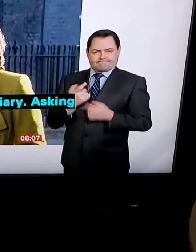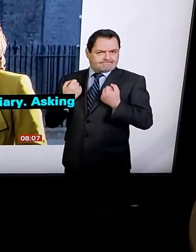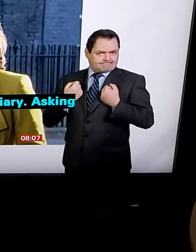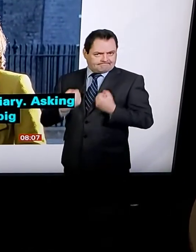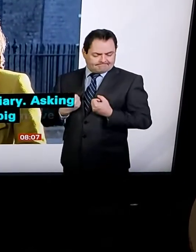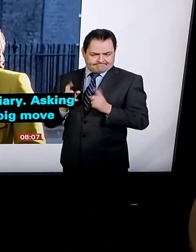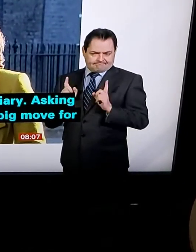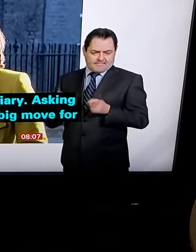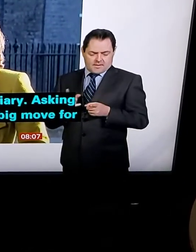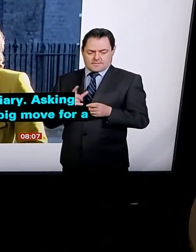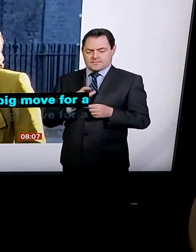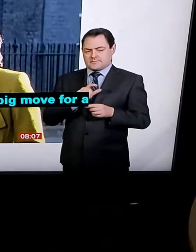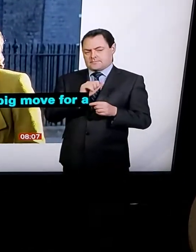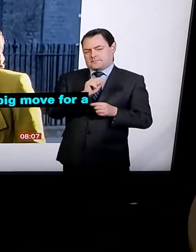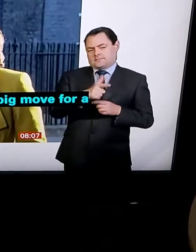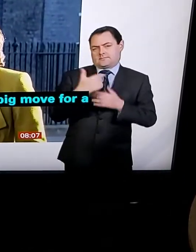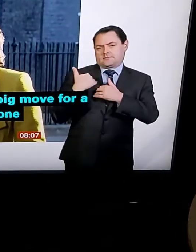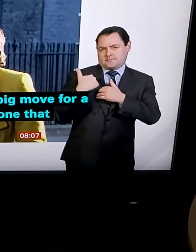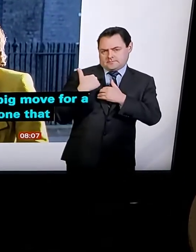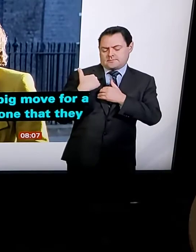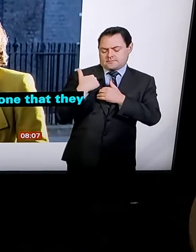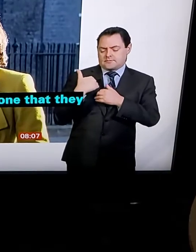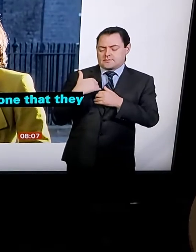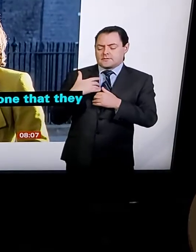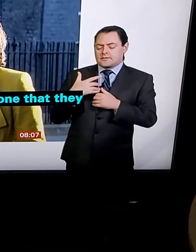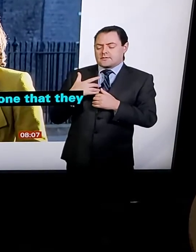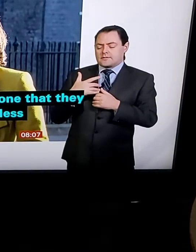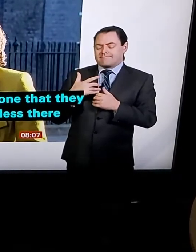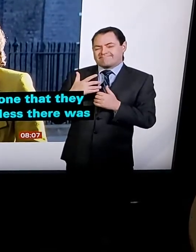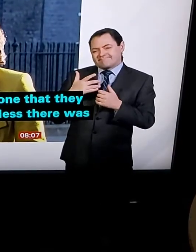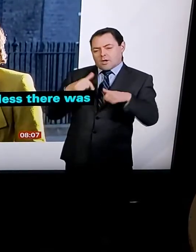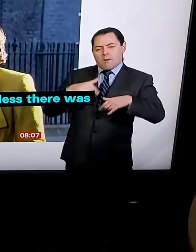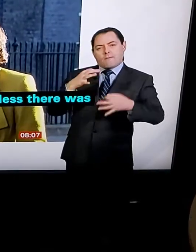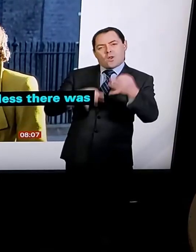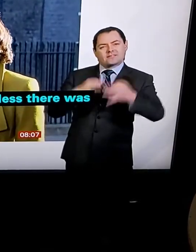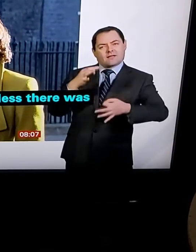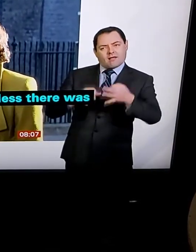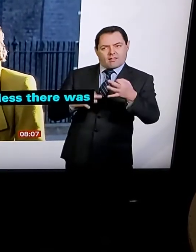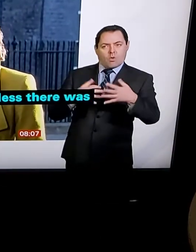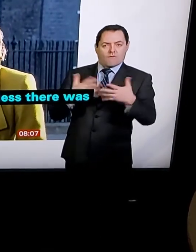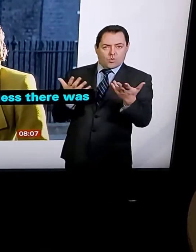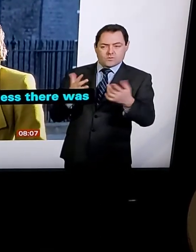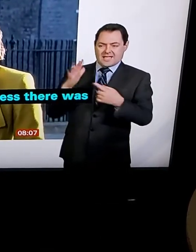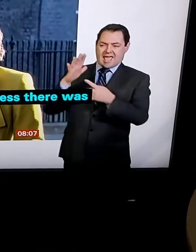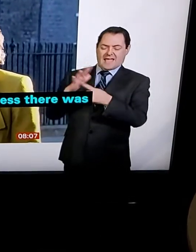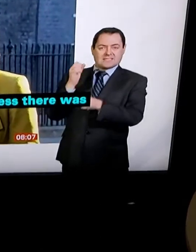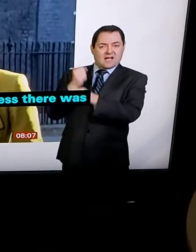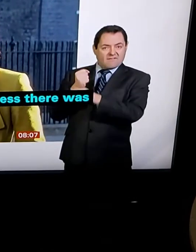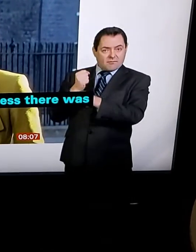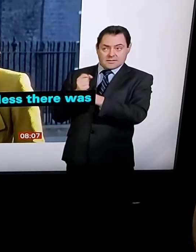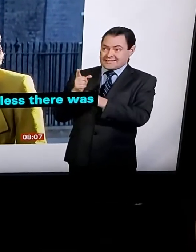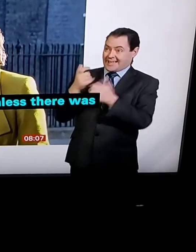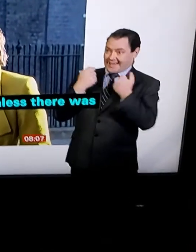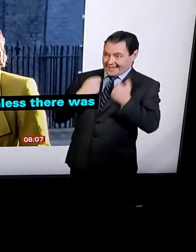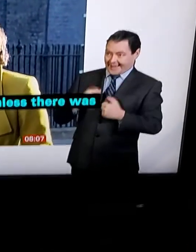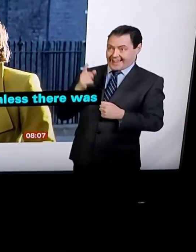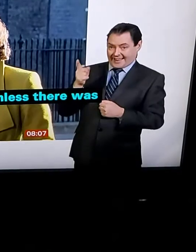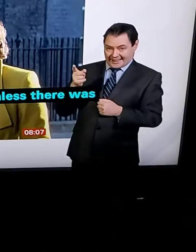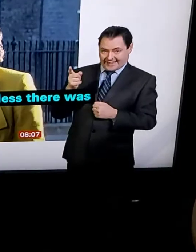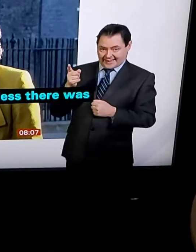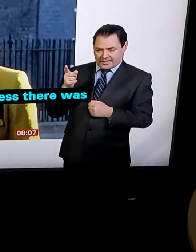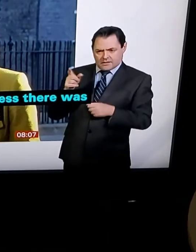the other thing in the political world this morning is it's not just about dealing with what happens when your head of government is sort of taken out of circulation,